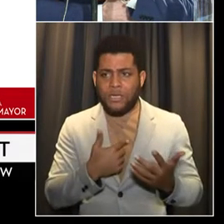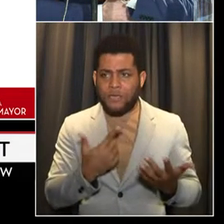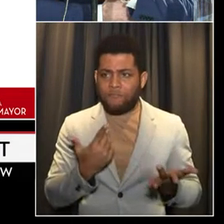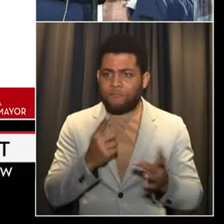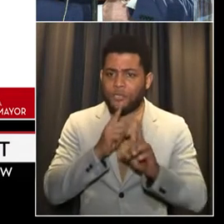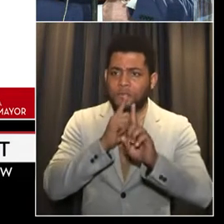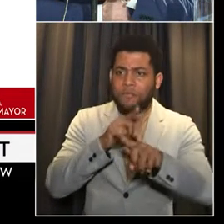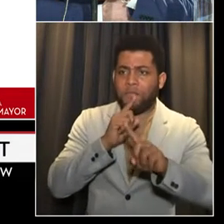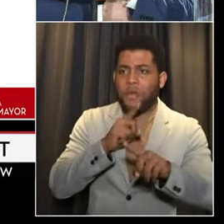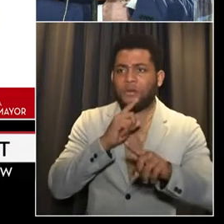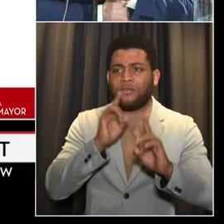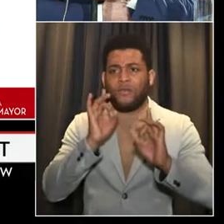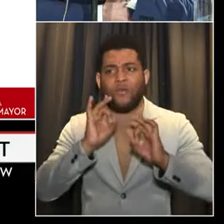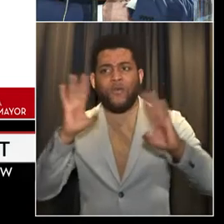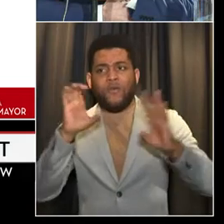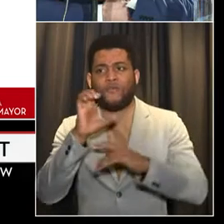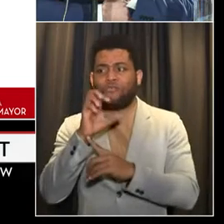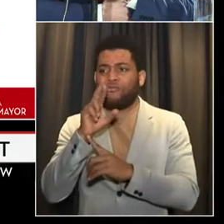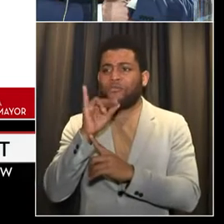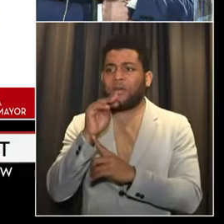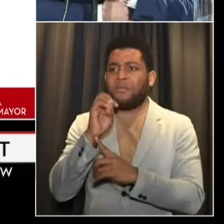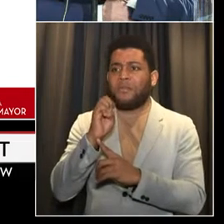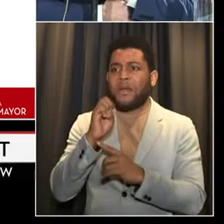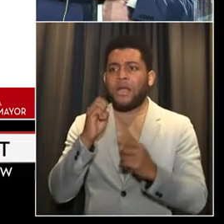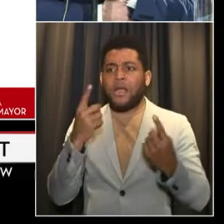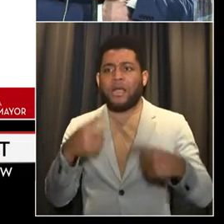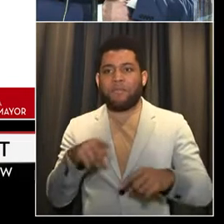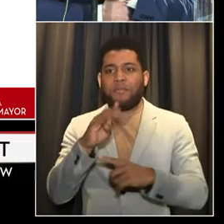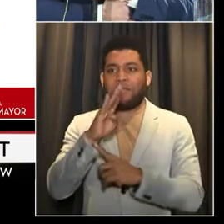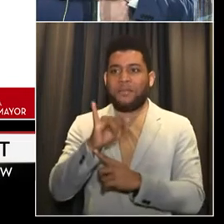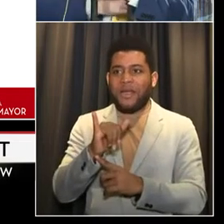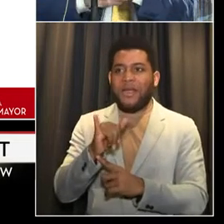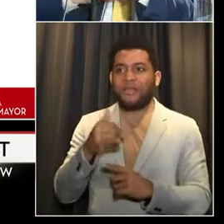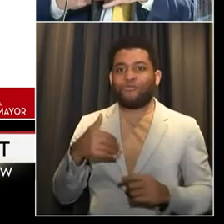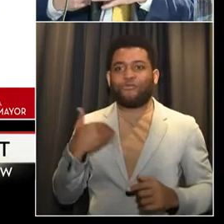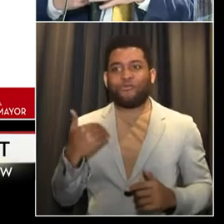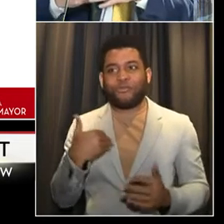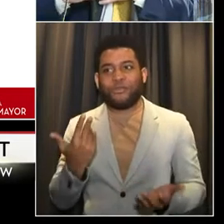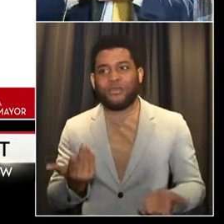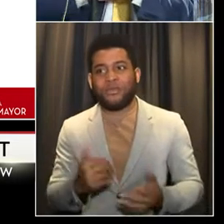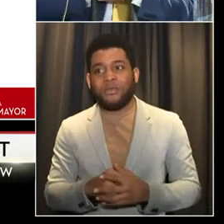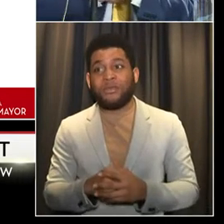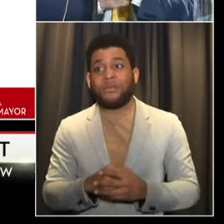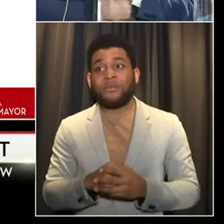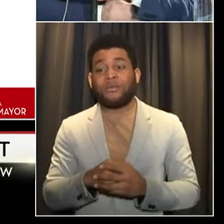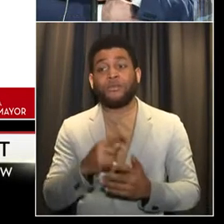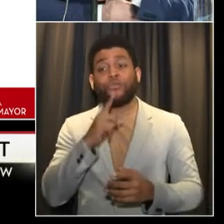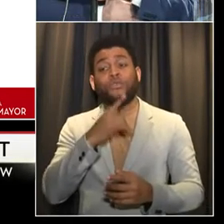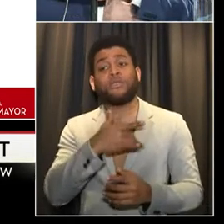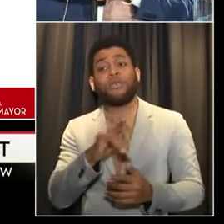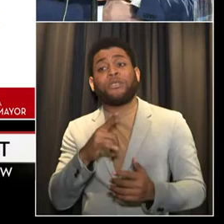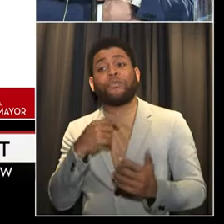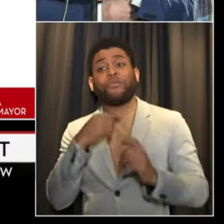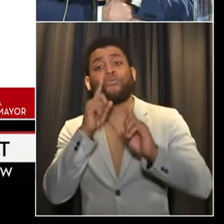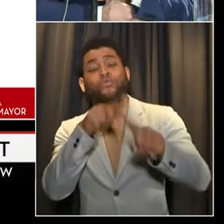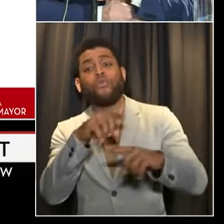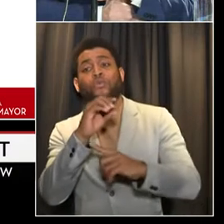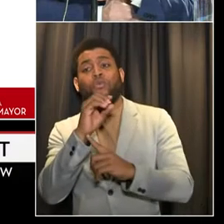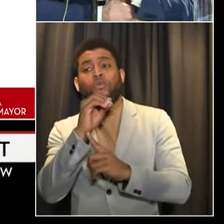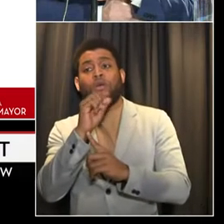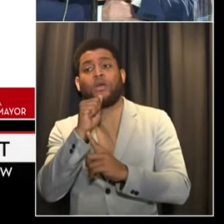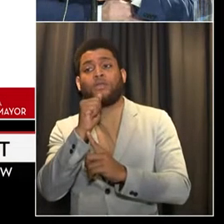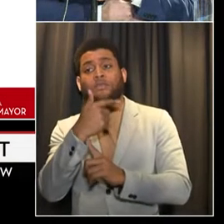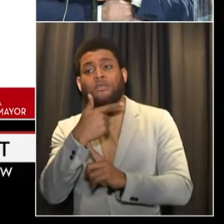violent crimes perpetrated by juveniles, and they often go to OAG. That effectively has become our